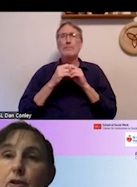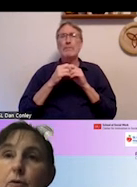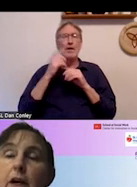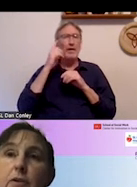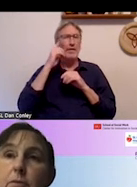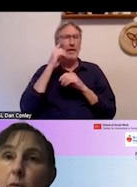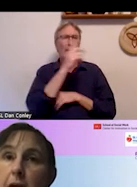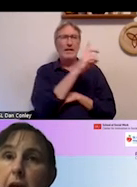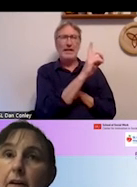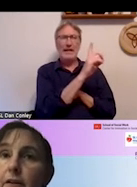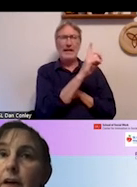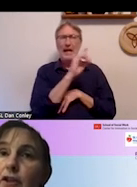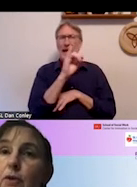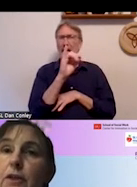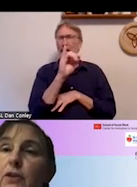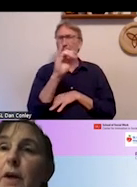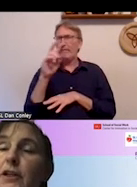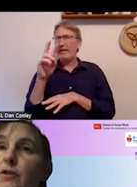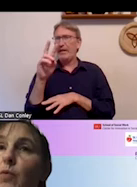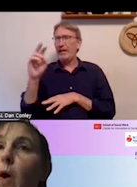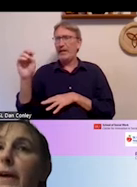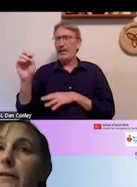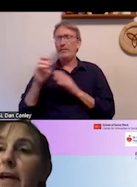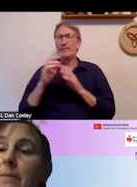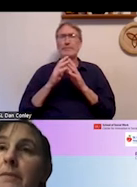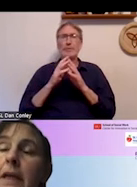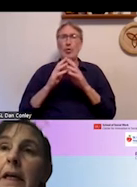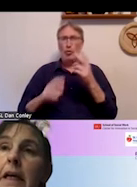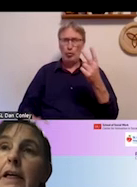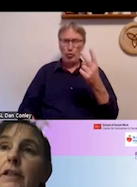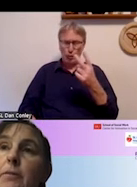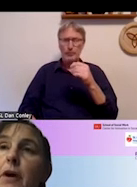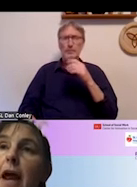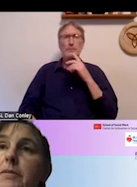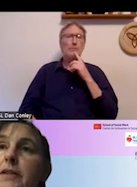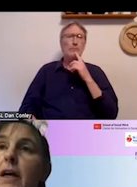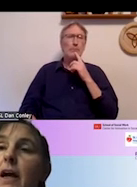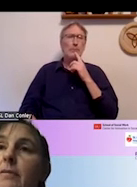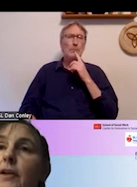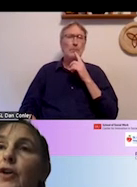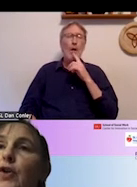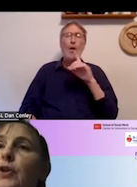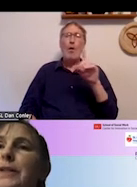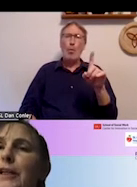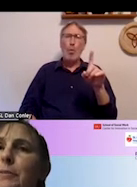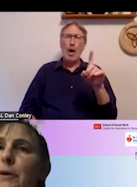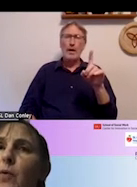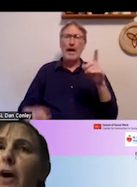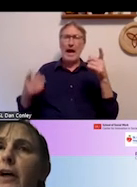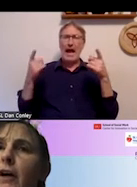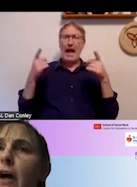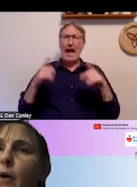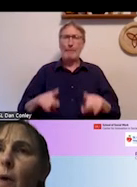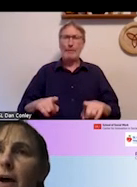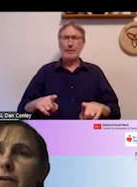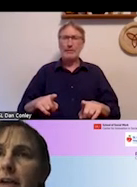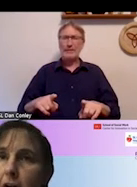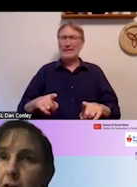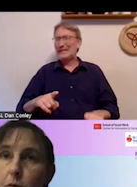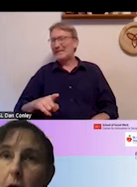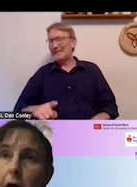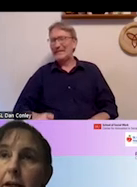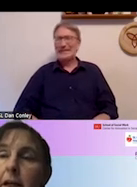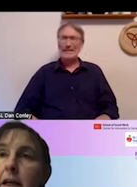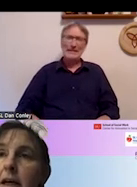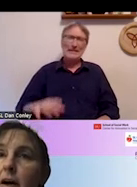DIVE situation. But we have two situations. One of them is perhaps, it could use a little bit of work, while the